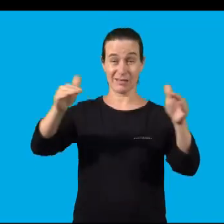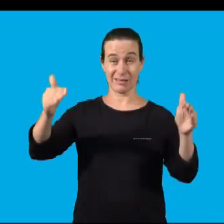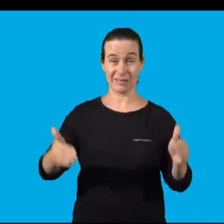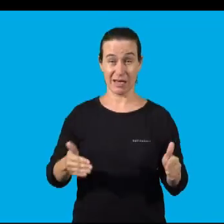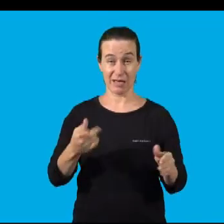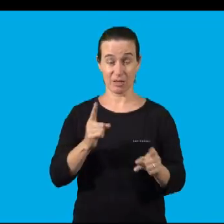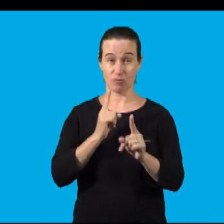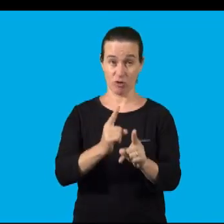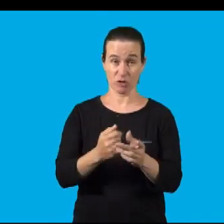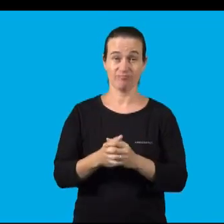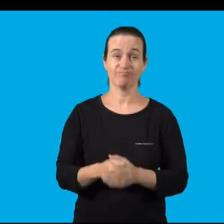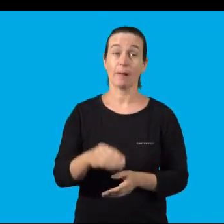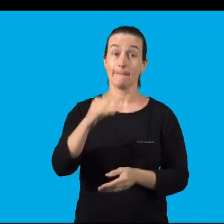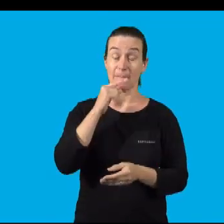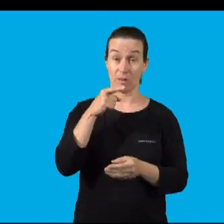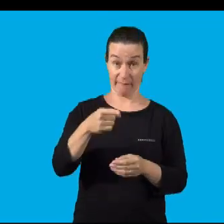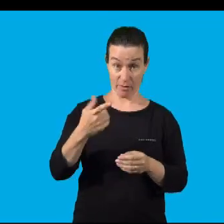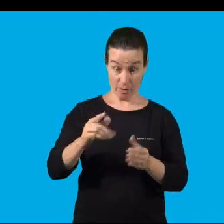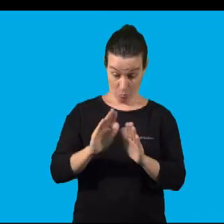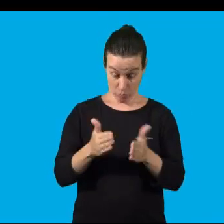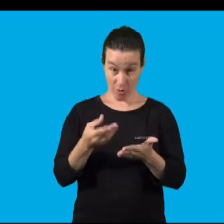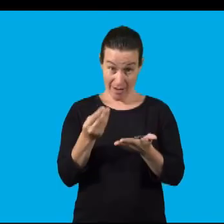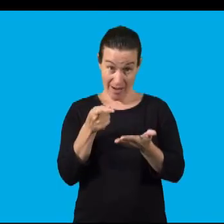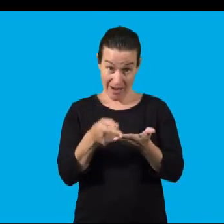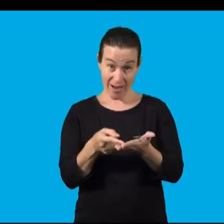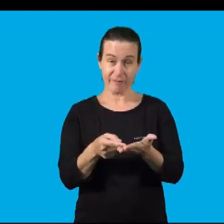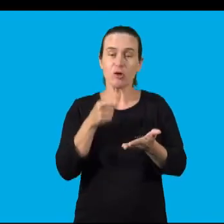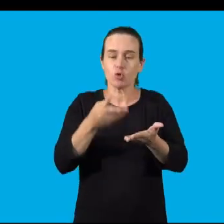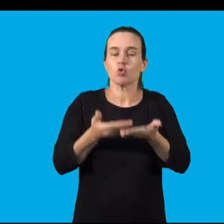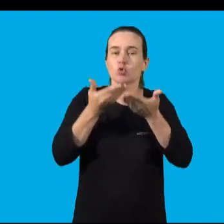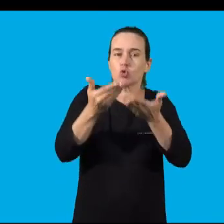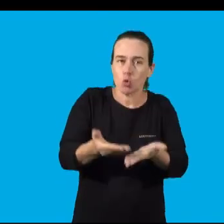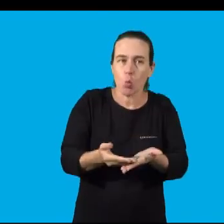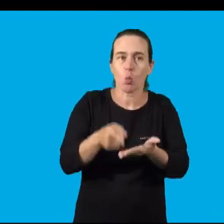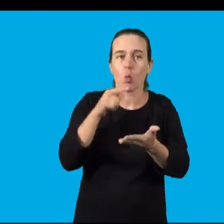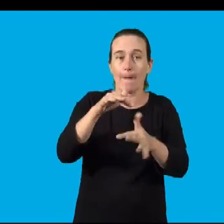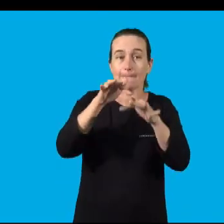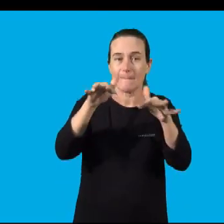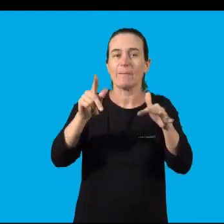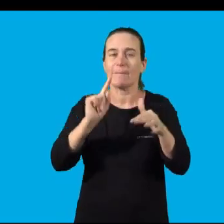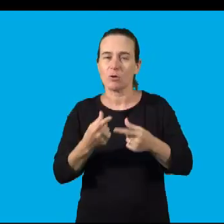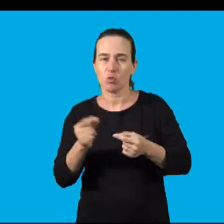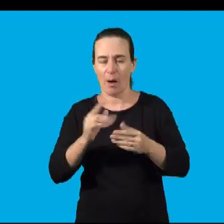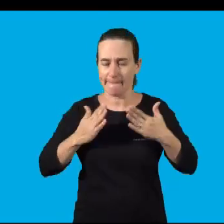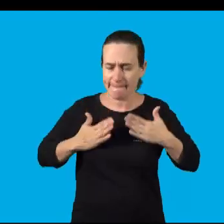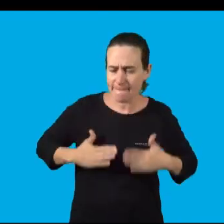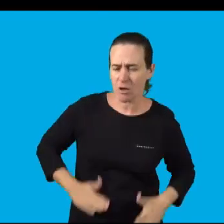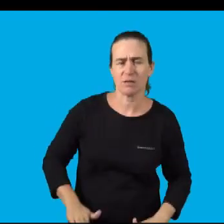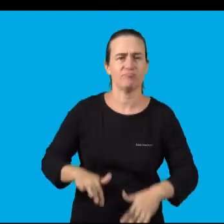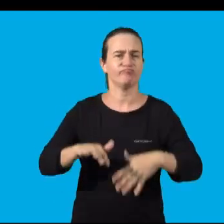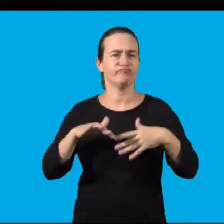Stage direction, an instruction in the text of a play indicating the movement, position, place, so the